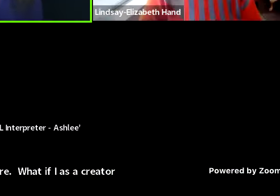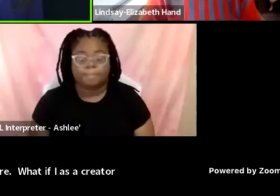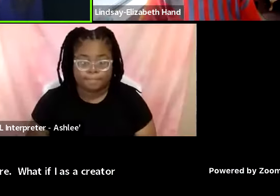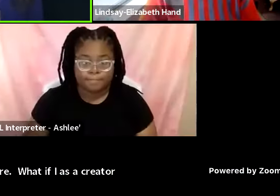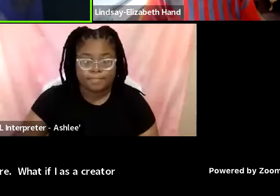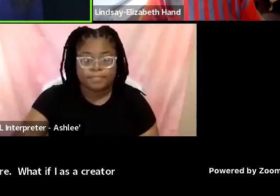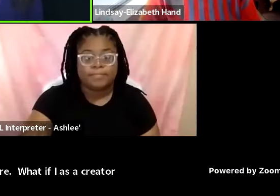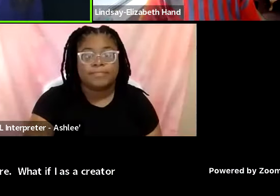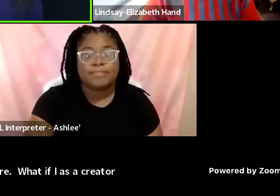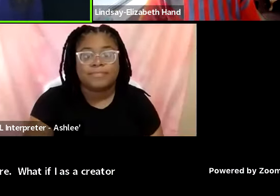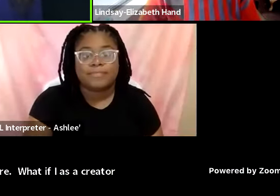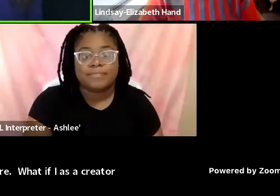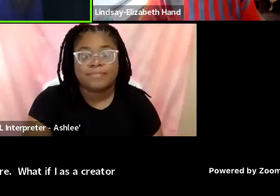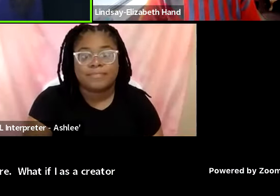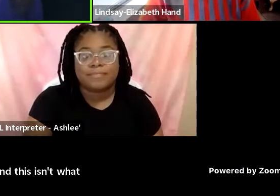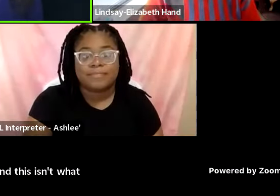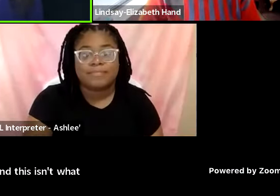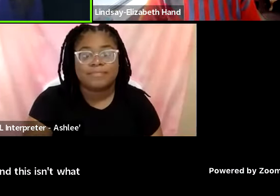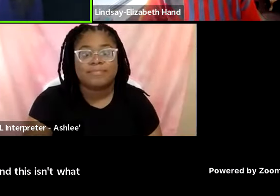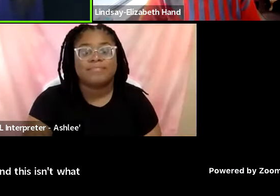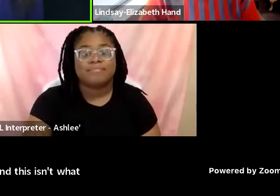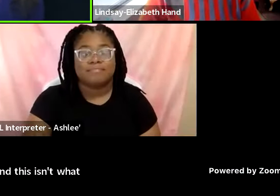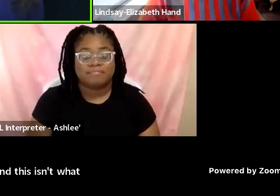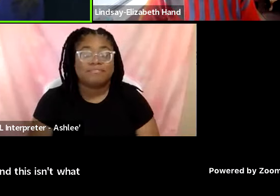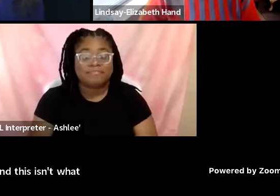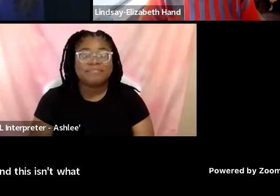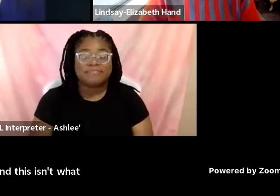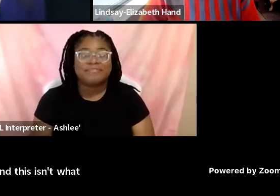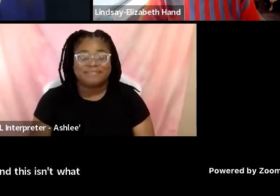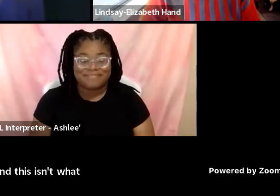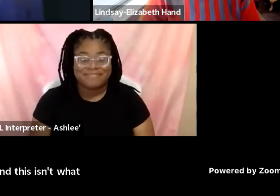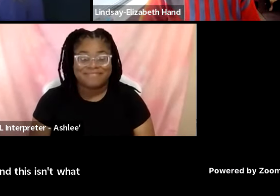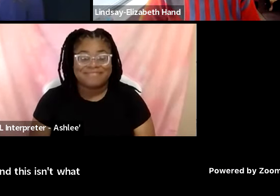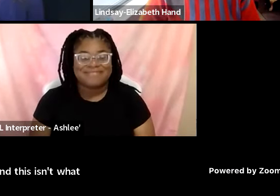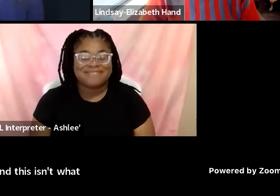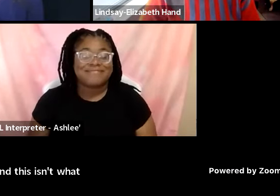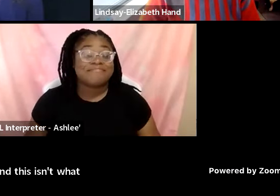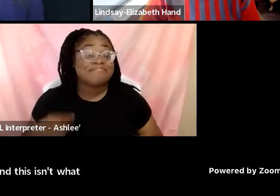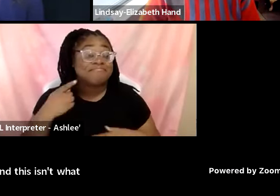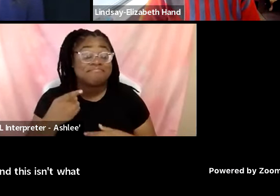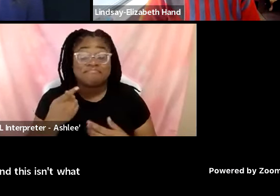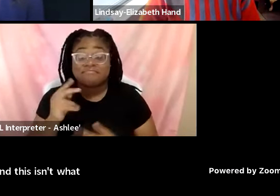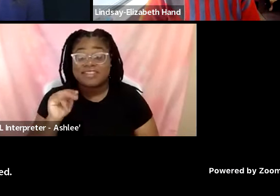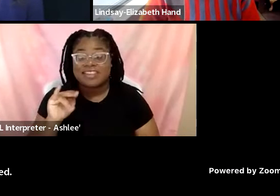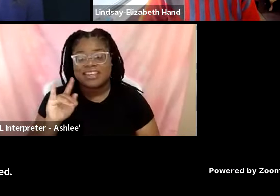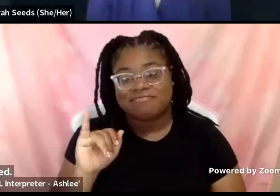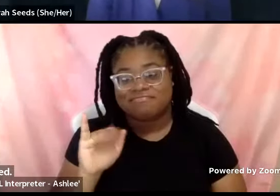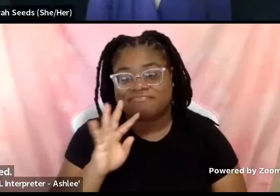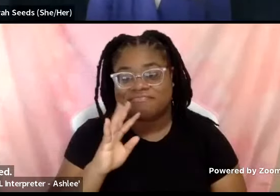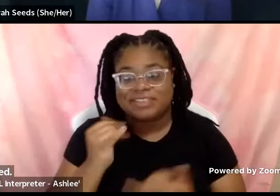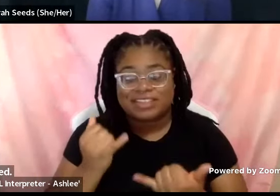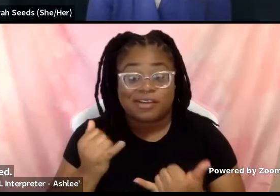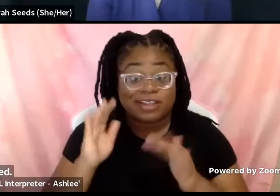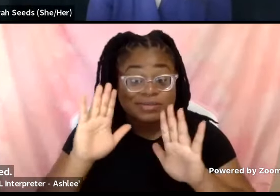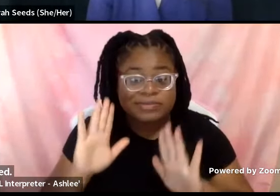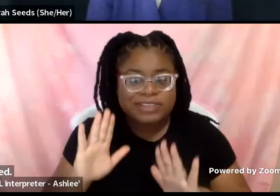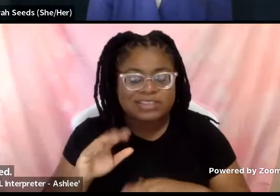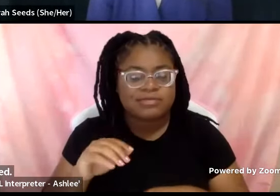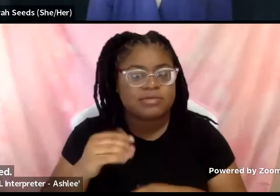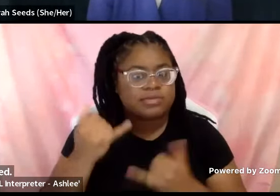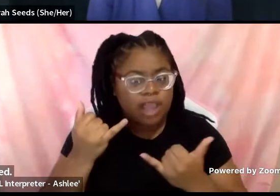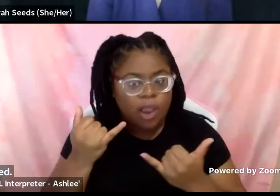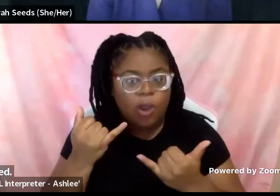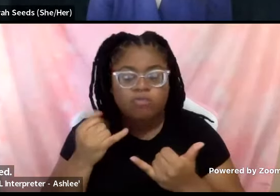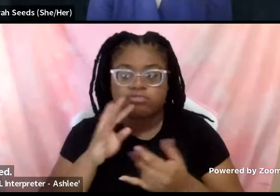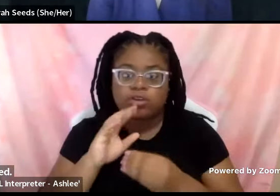Lindsay had some ideas and brought me there. So that's amazing. Yeah. So what other, I mean, you're talking about the train now, right? So